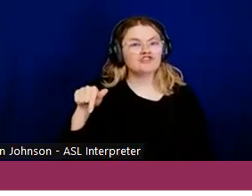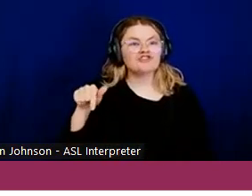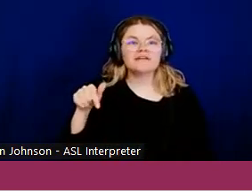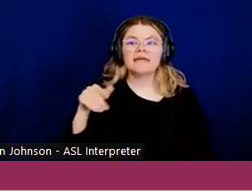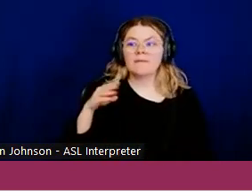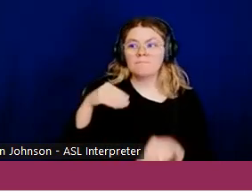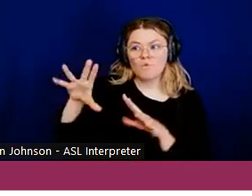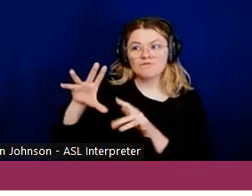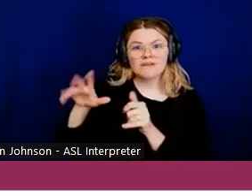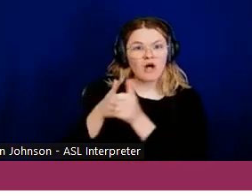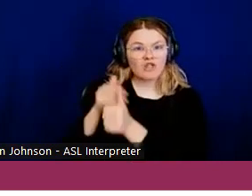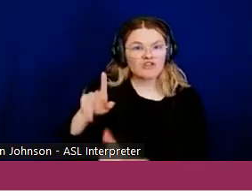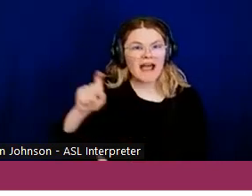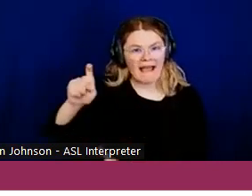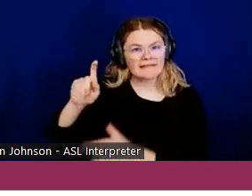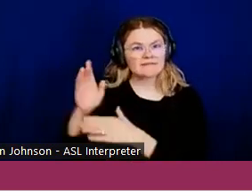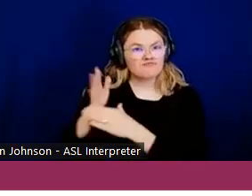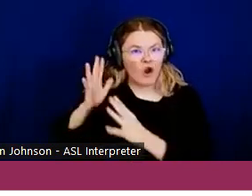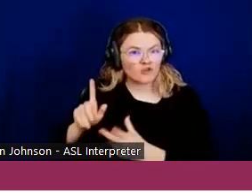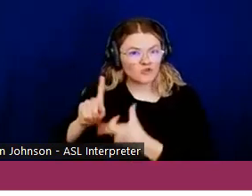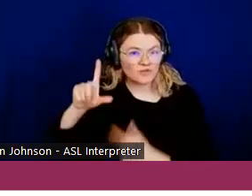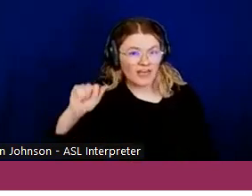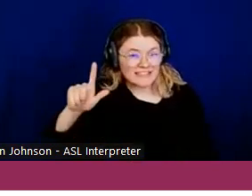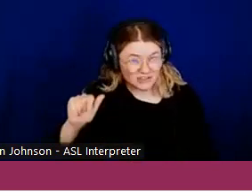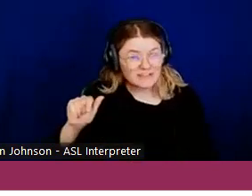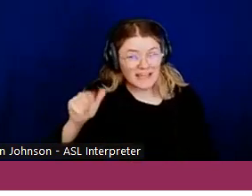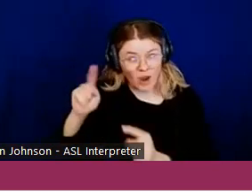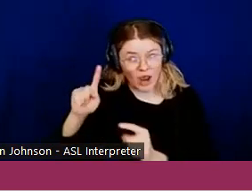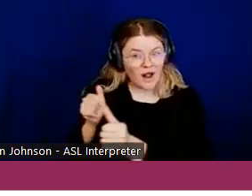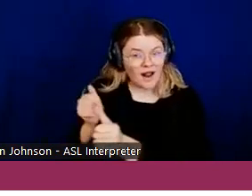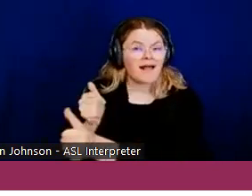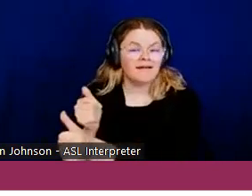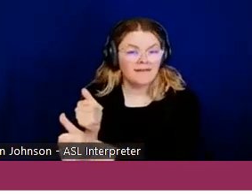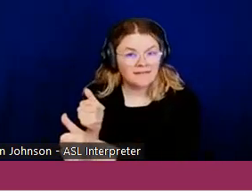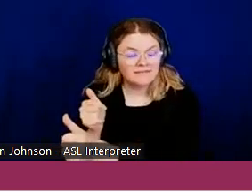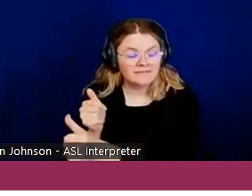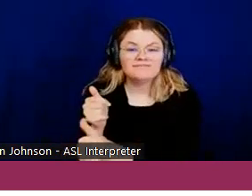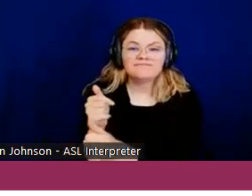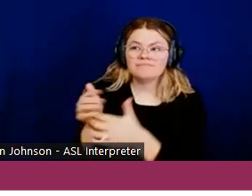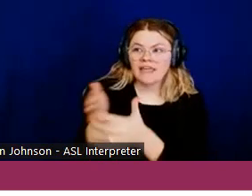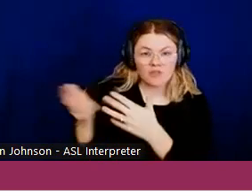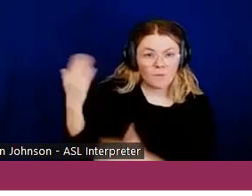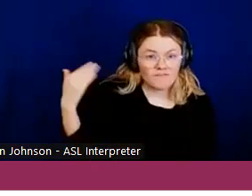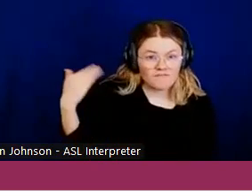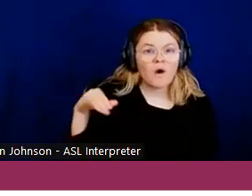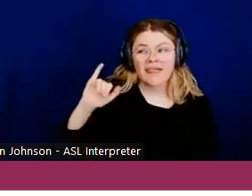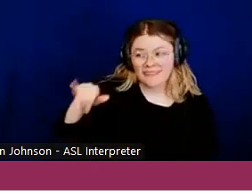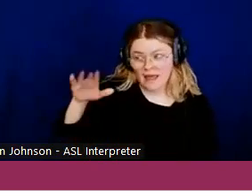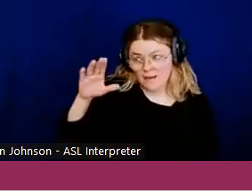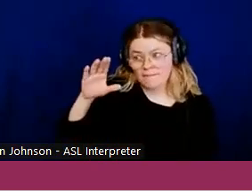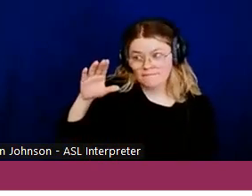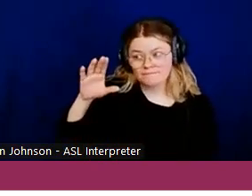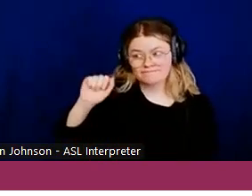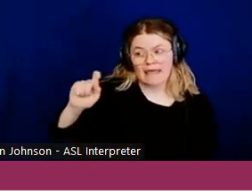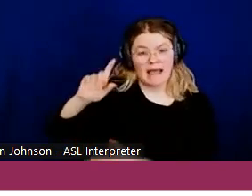Angeles in order to pursue him, even though in the past Josh has rejected Rebecca's